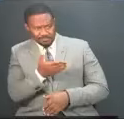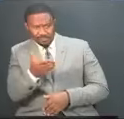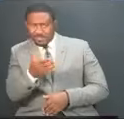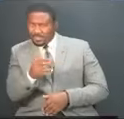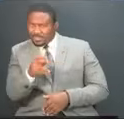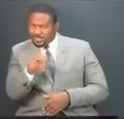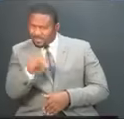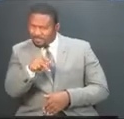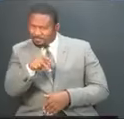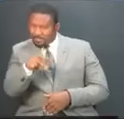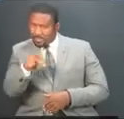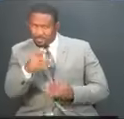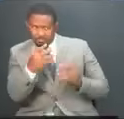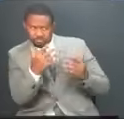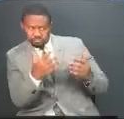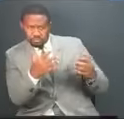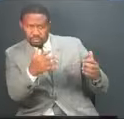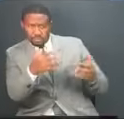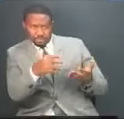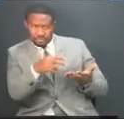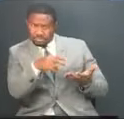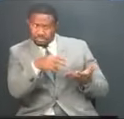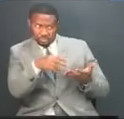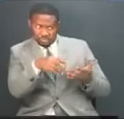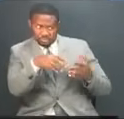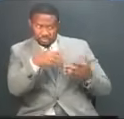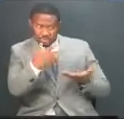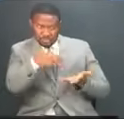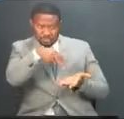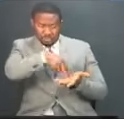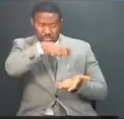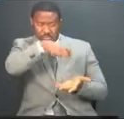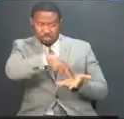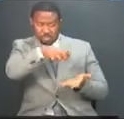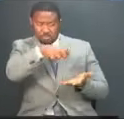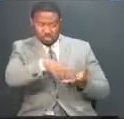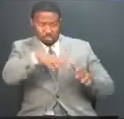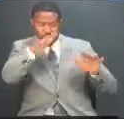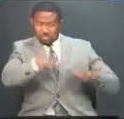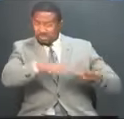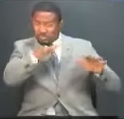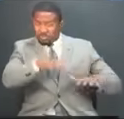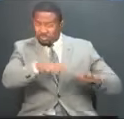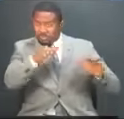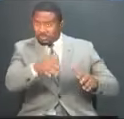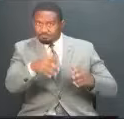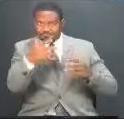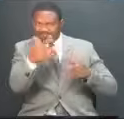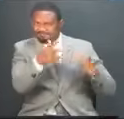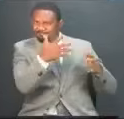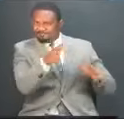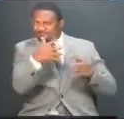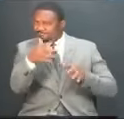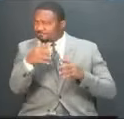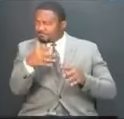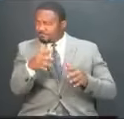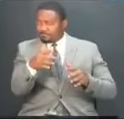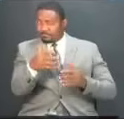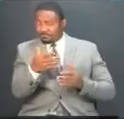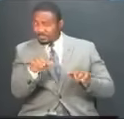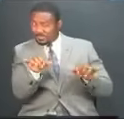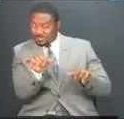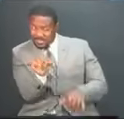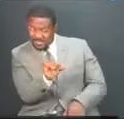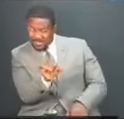feet behaving the very way that they are behaving now. And so I